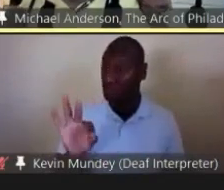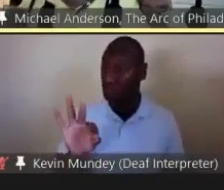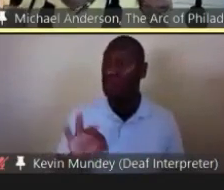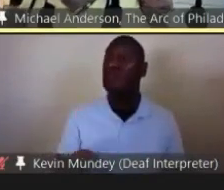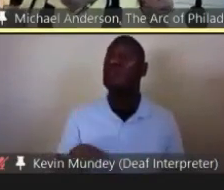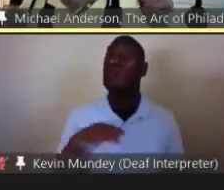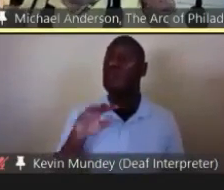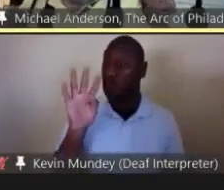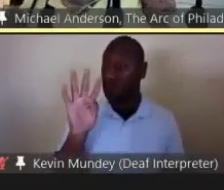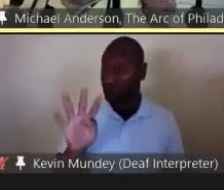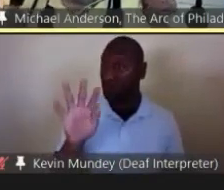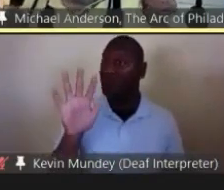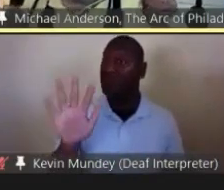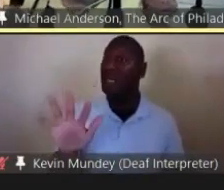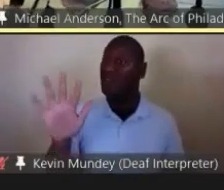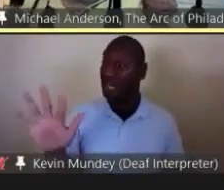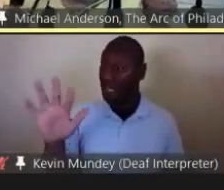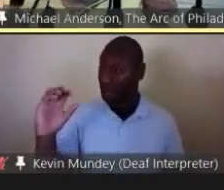215-339-229-455.